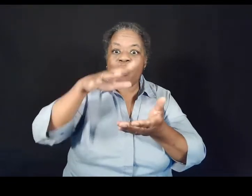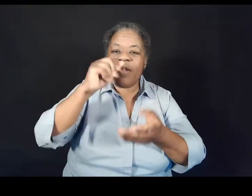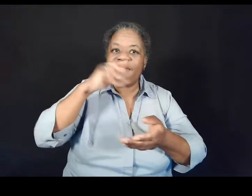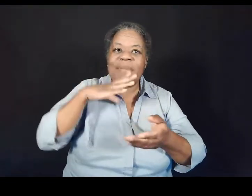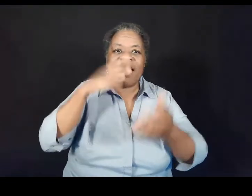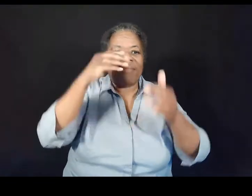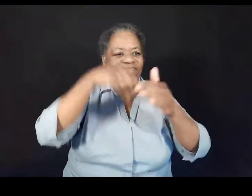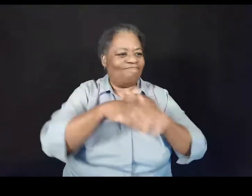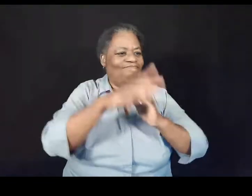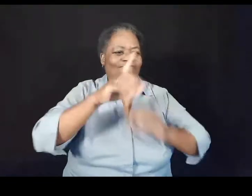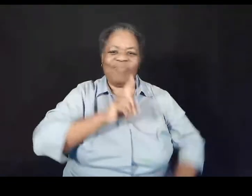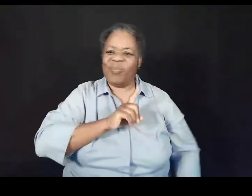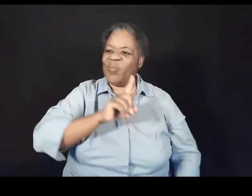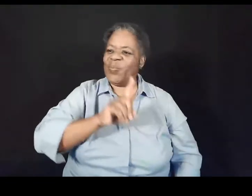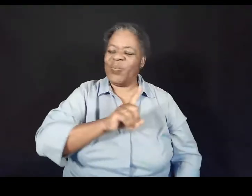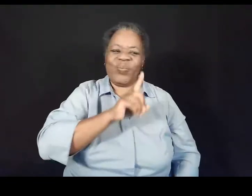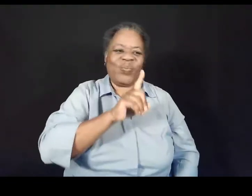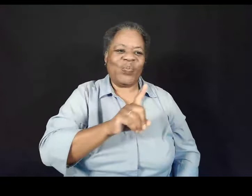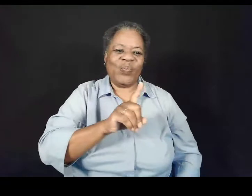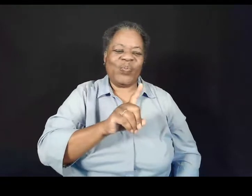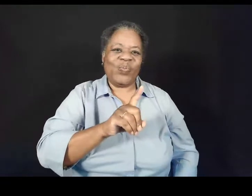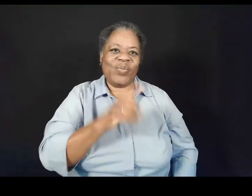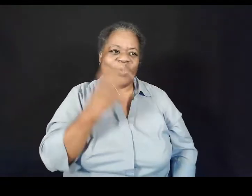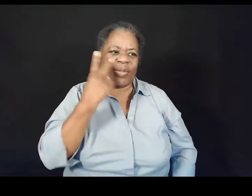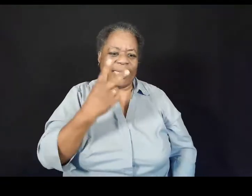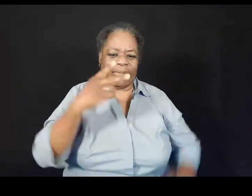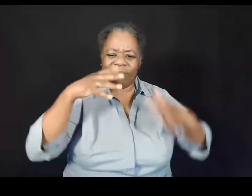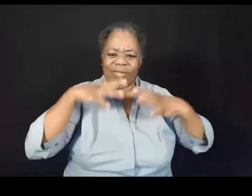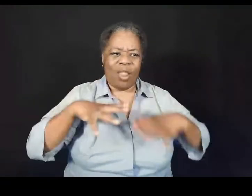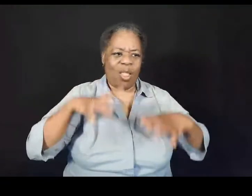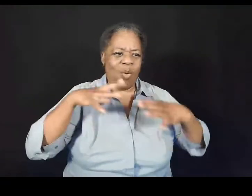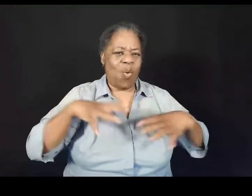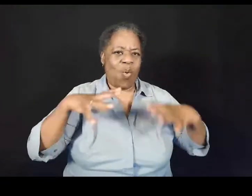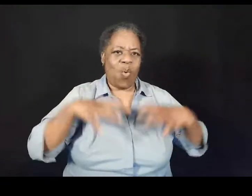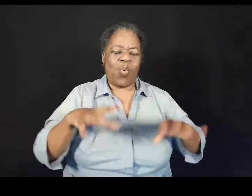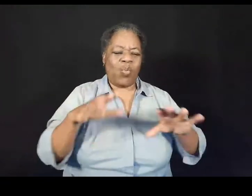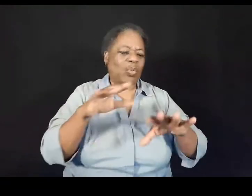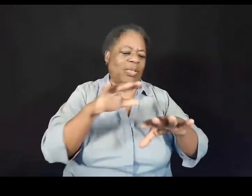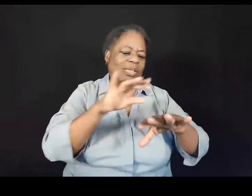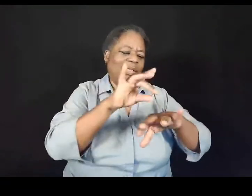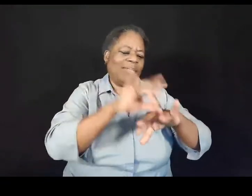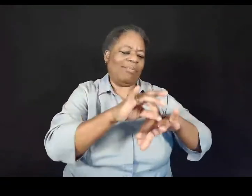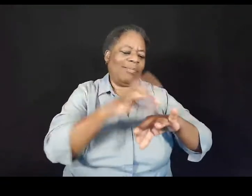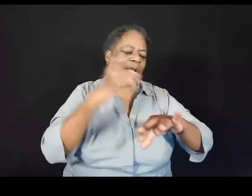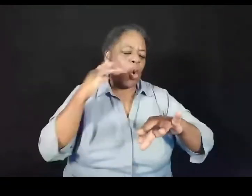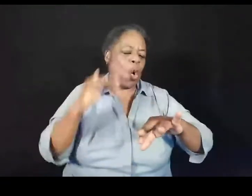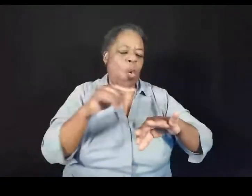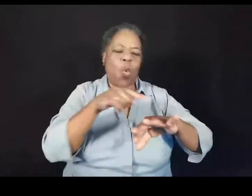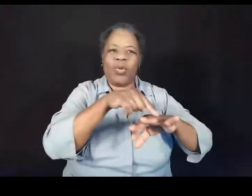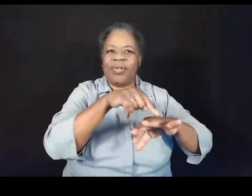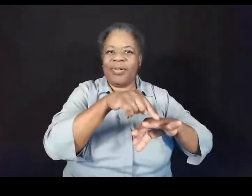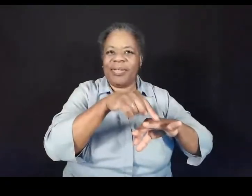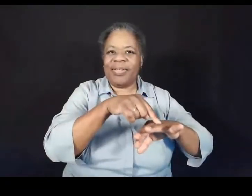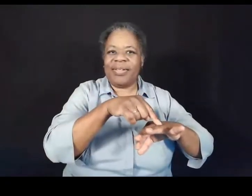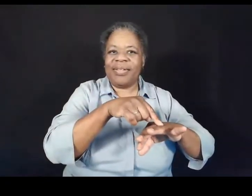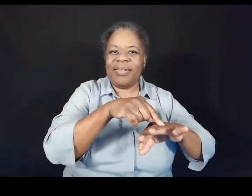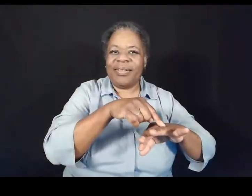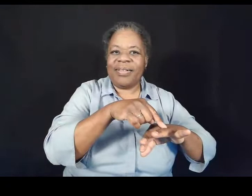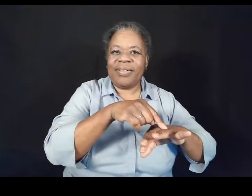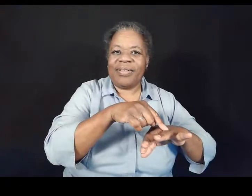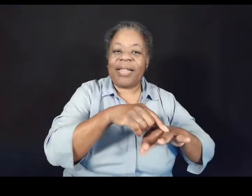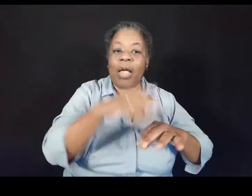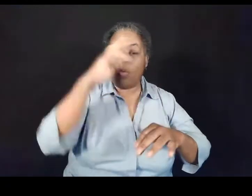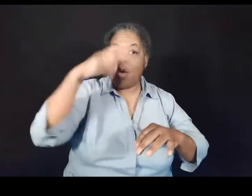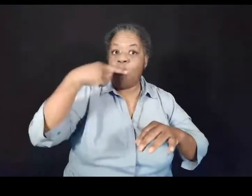He's obviously rich because of the way he's dressed. He's got a gold ring on his finger, for one thing. Now, in Roman